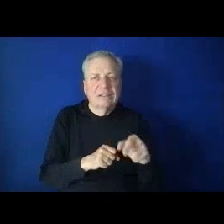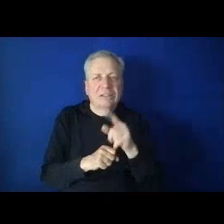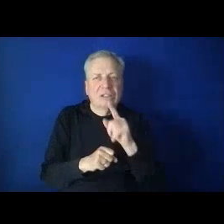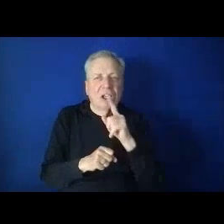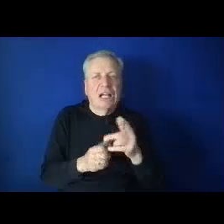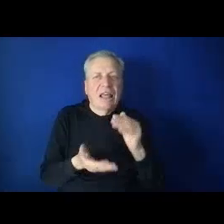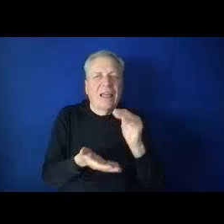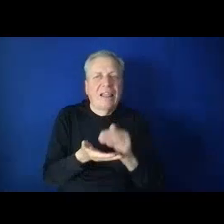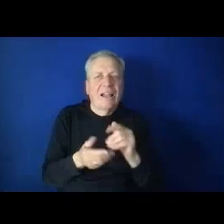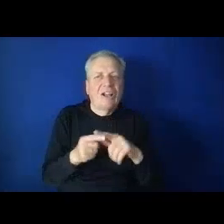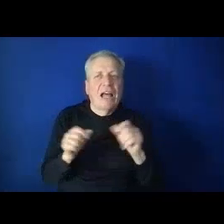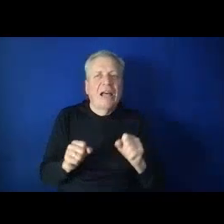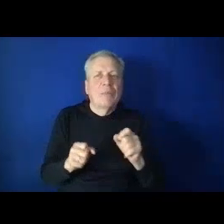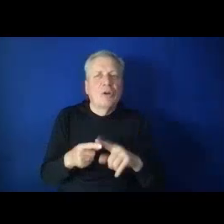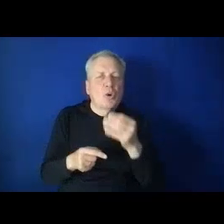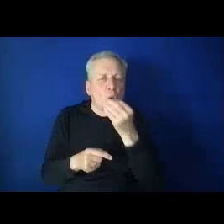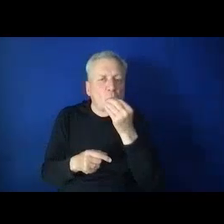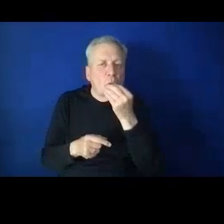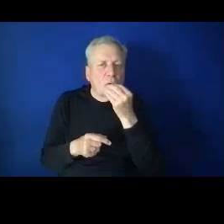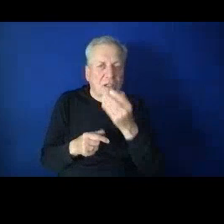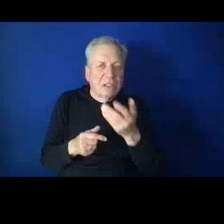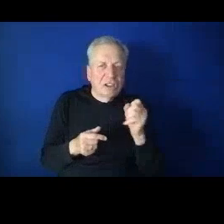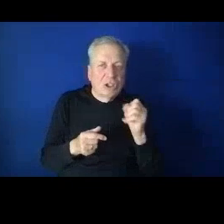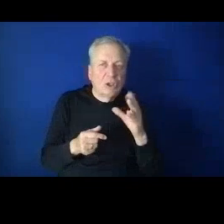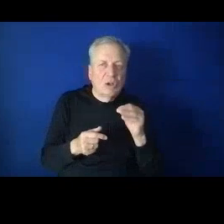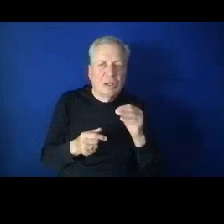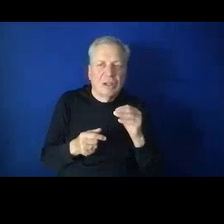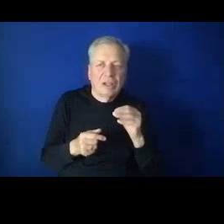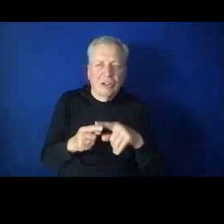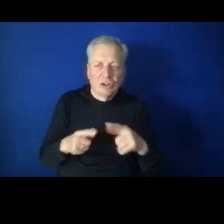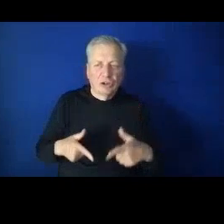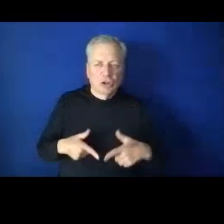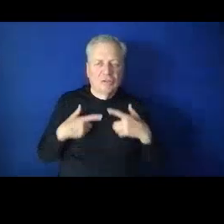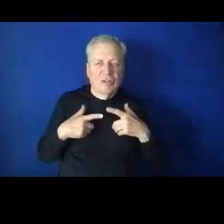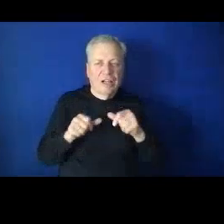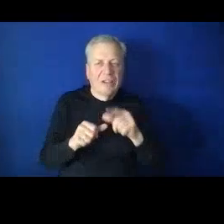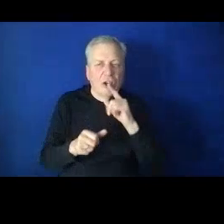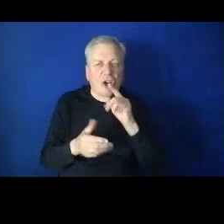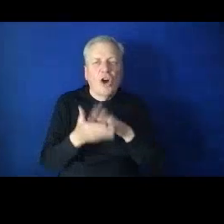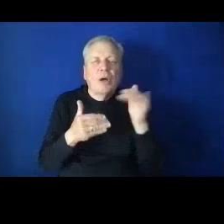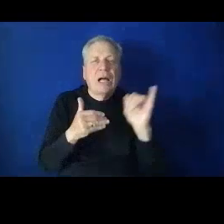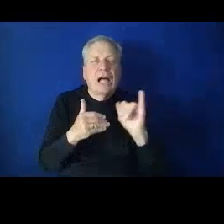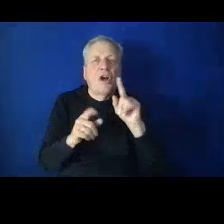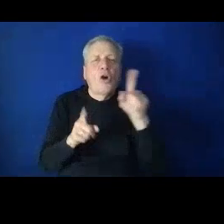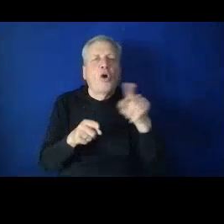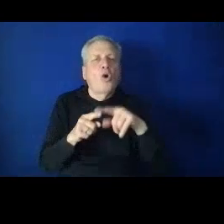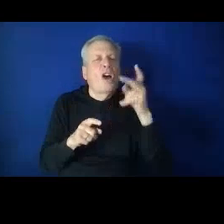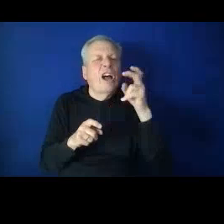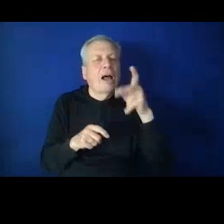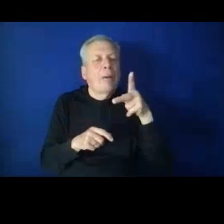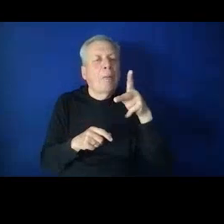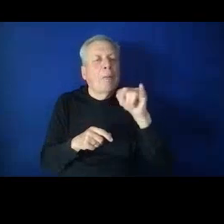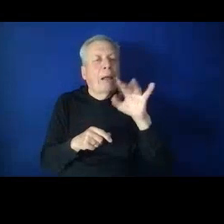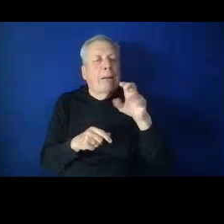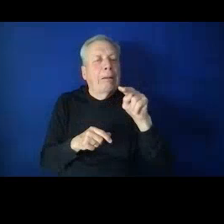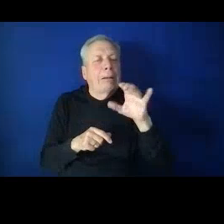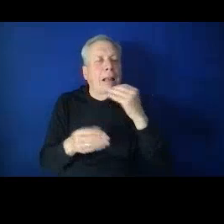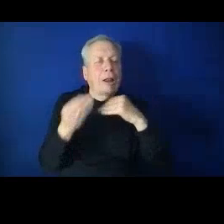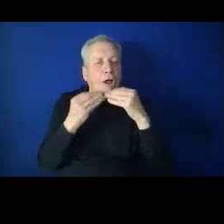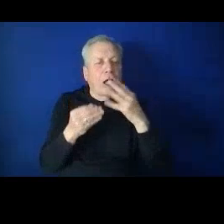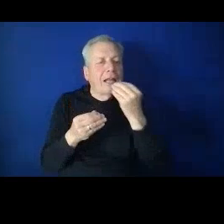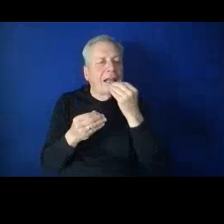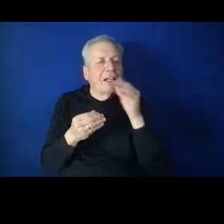less able to eat food, right, and survive. It was kind of like going to picnic lunch and not wanting to eat the sandwich that